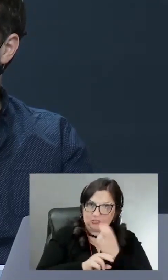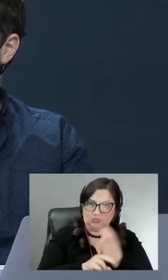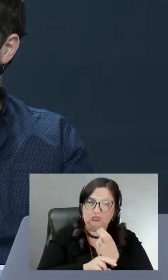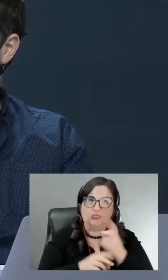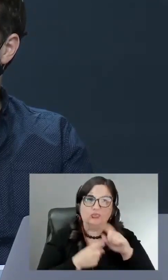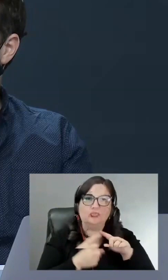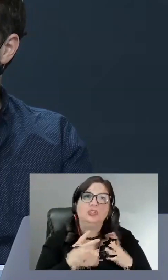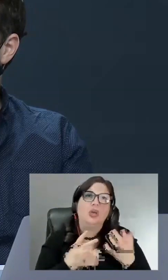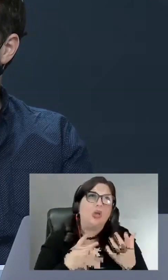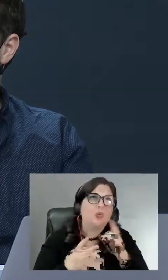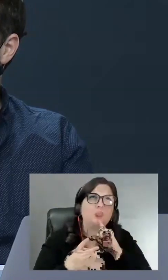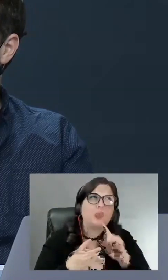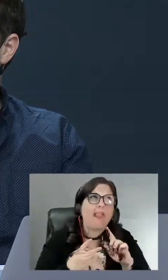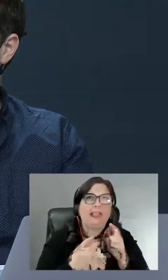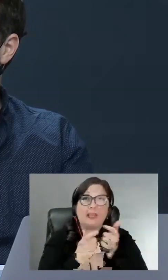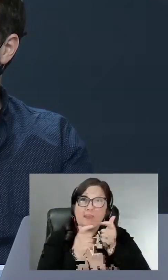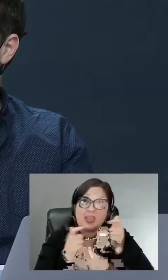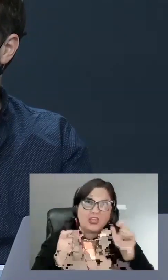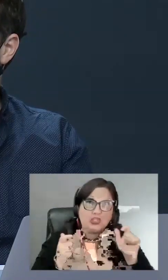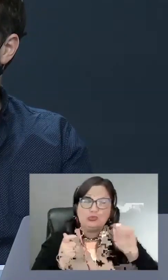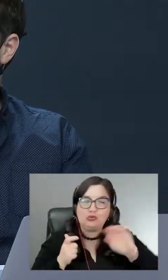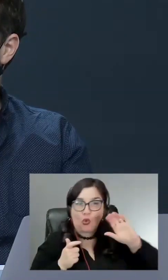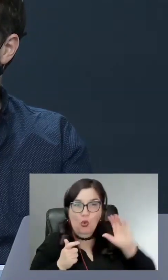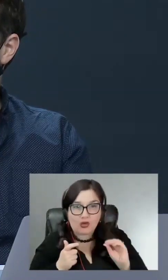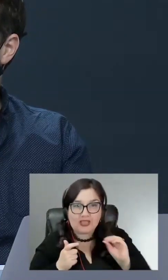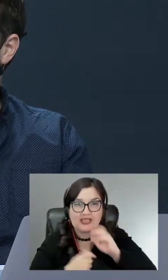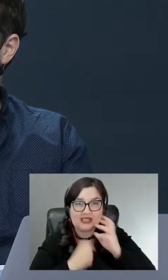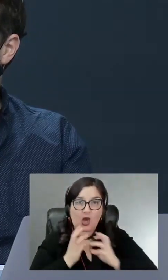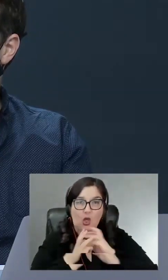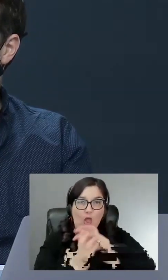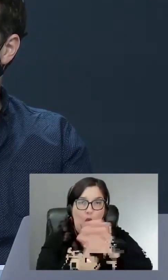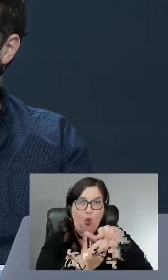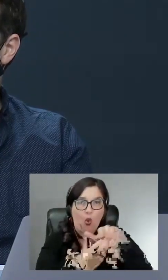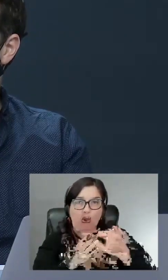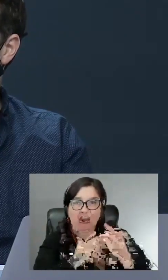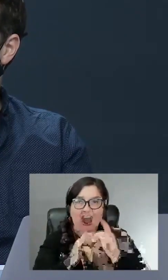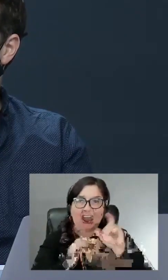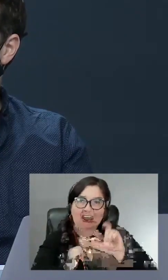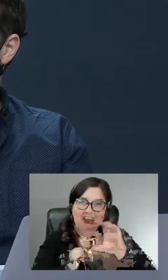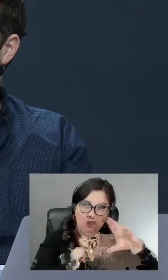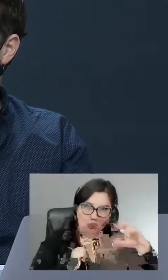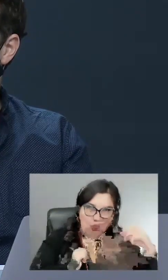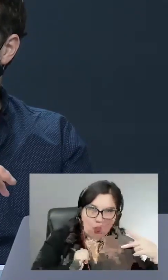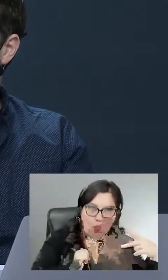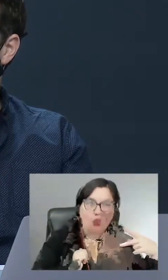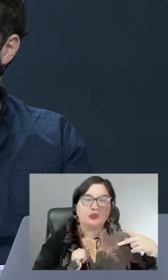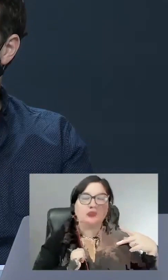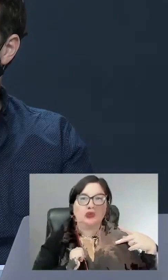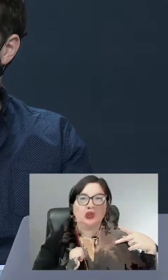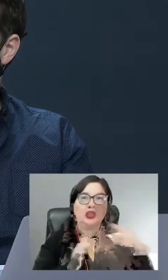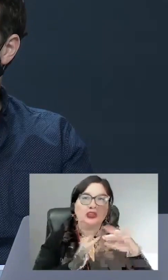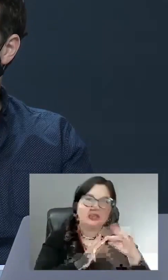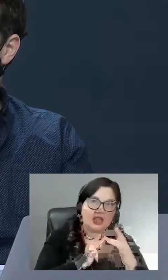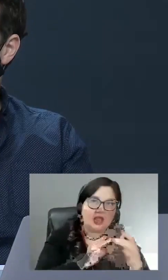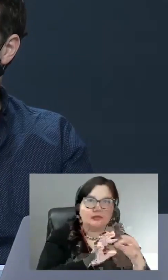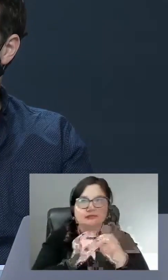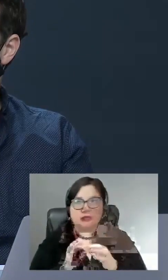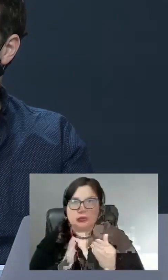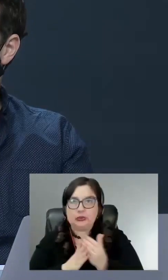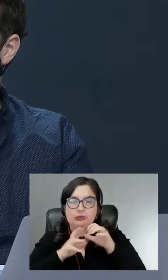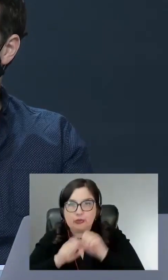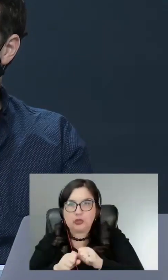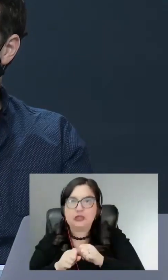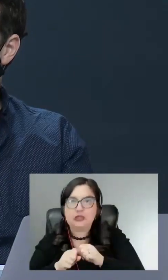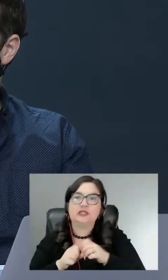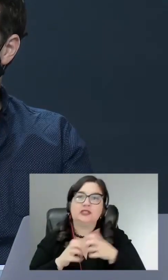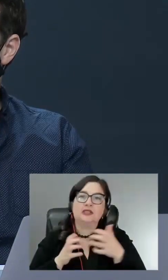these big, huge organizations. It's a global network, and they need like the corporate network to interact with like the new merger and acquisition and like the new thing